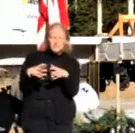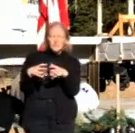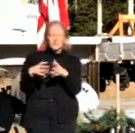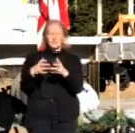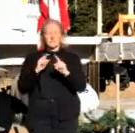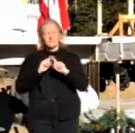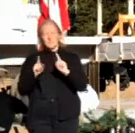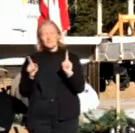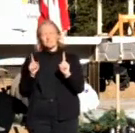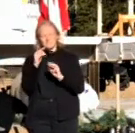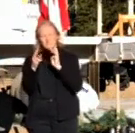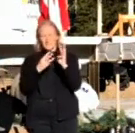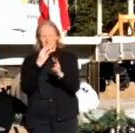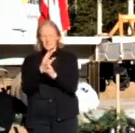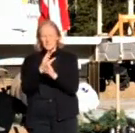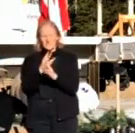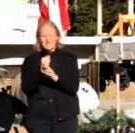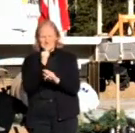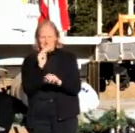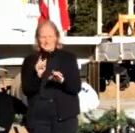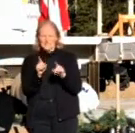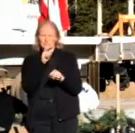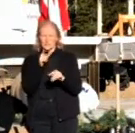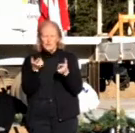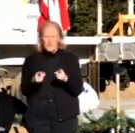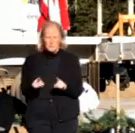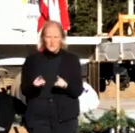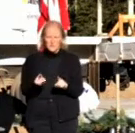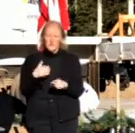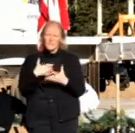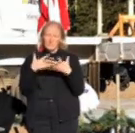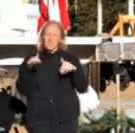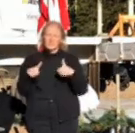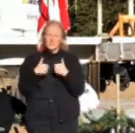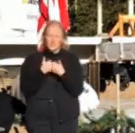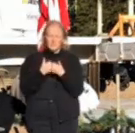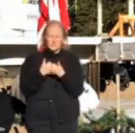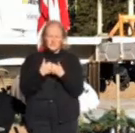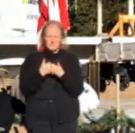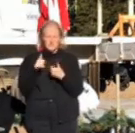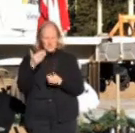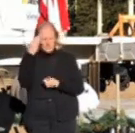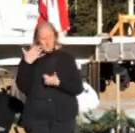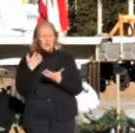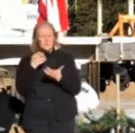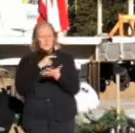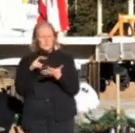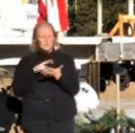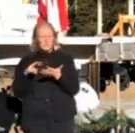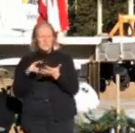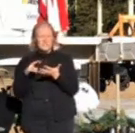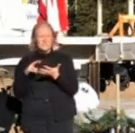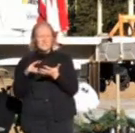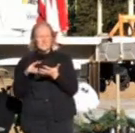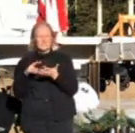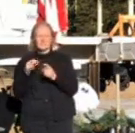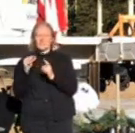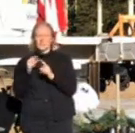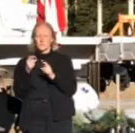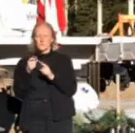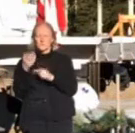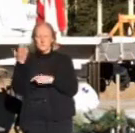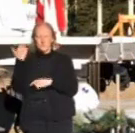But it is a world of uncertainty, and we have great challenges, which is why I'd like to read the words of former President, or